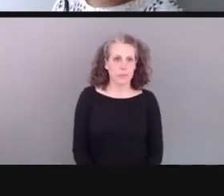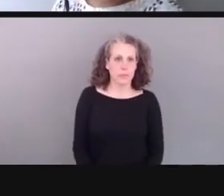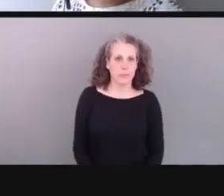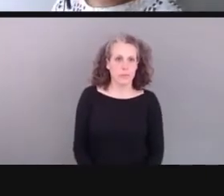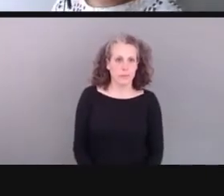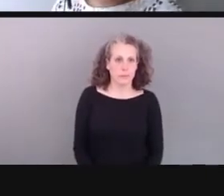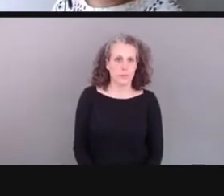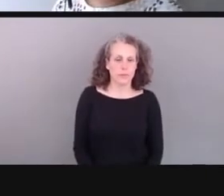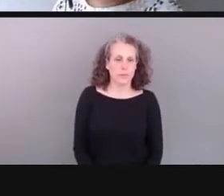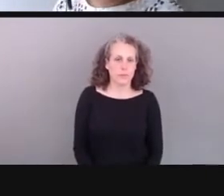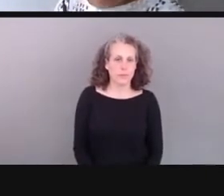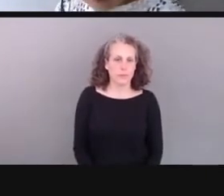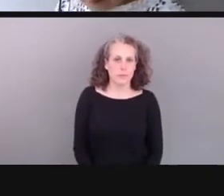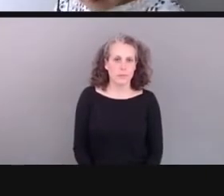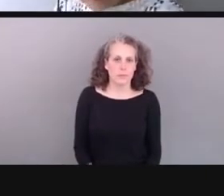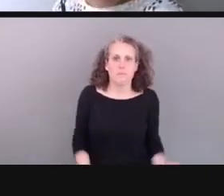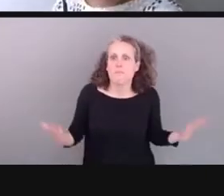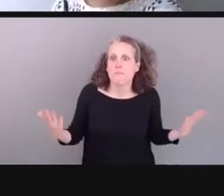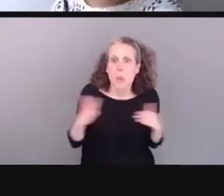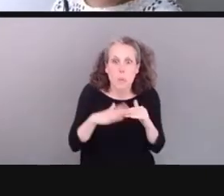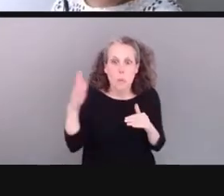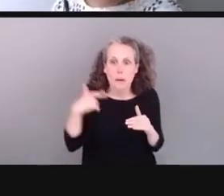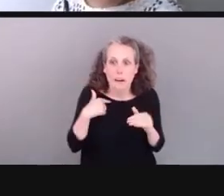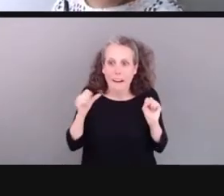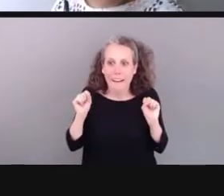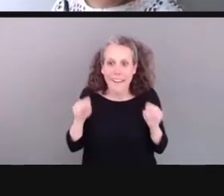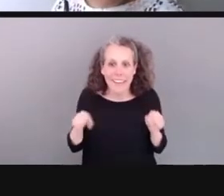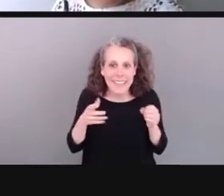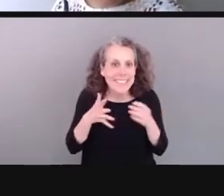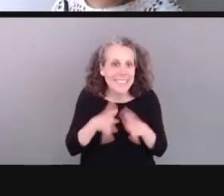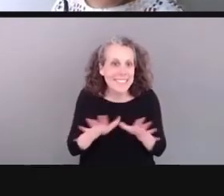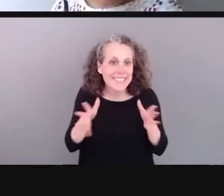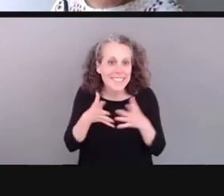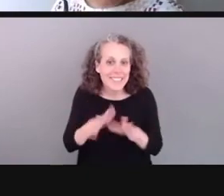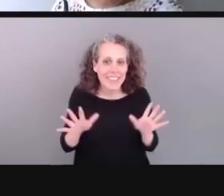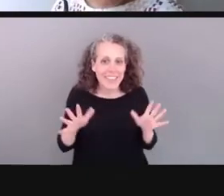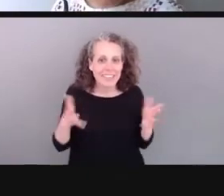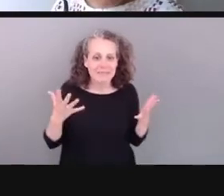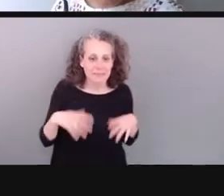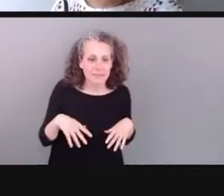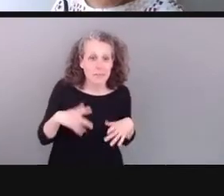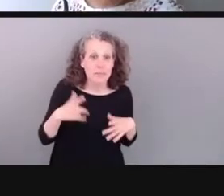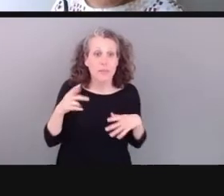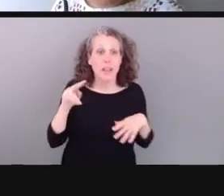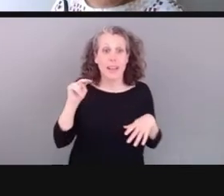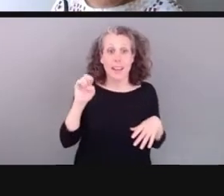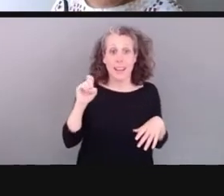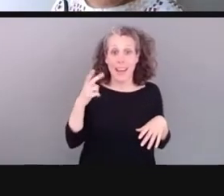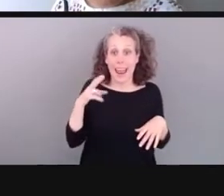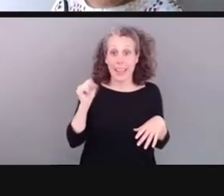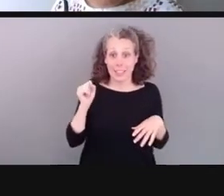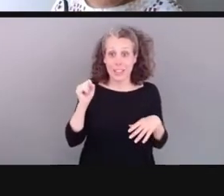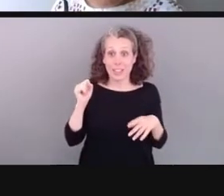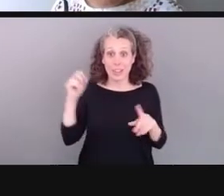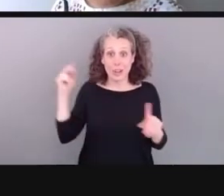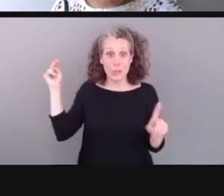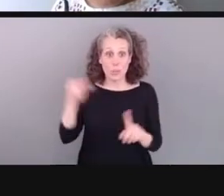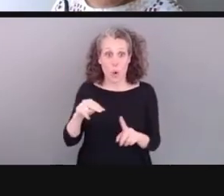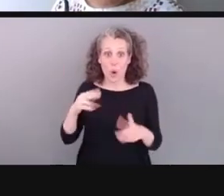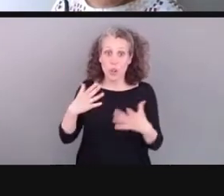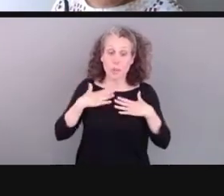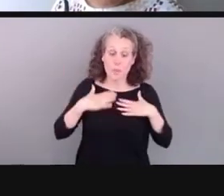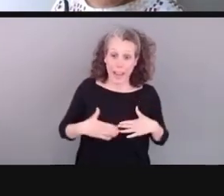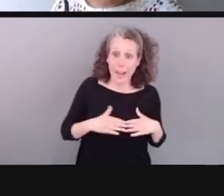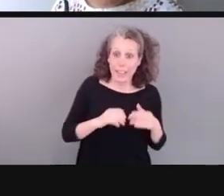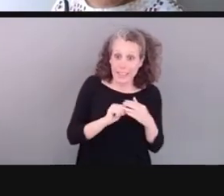And what else can I say around that? Well, this Nexus approach, humanitarian development, is part